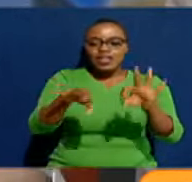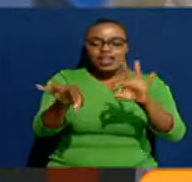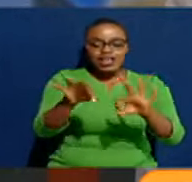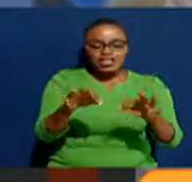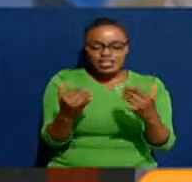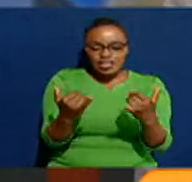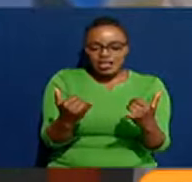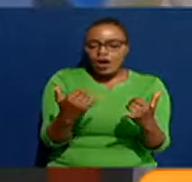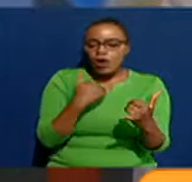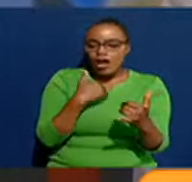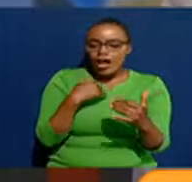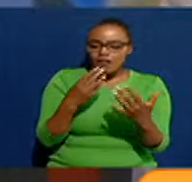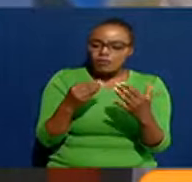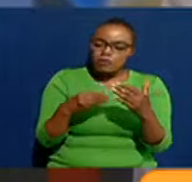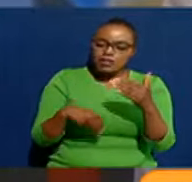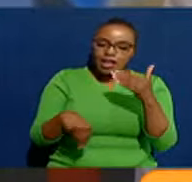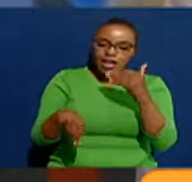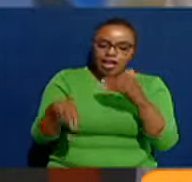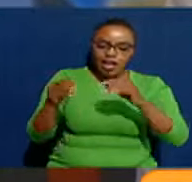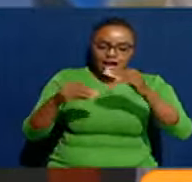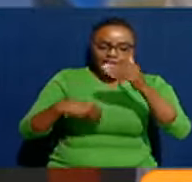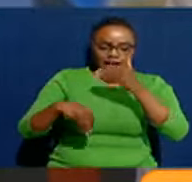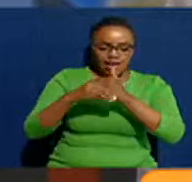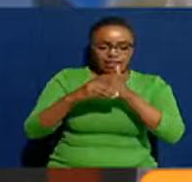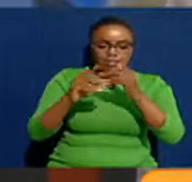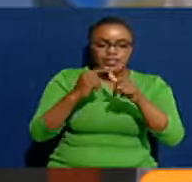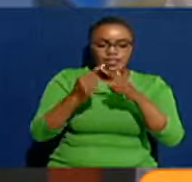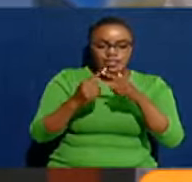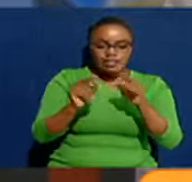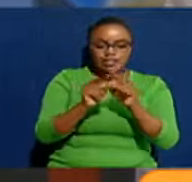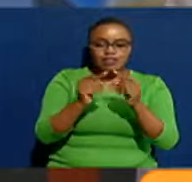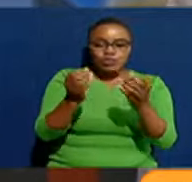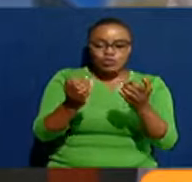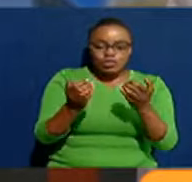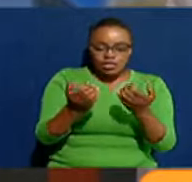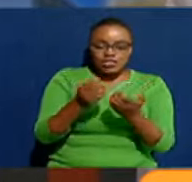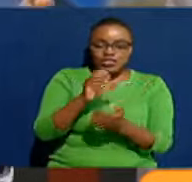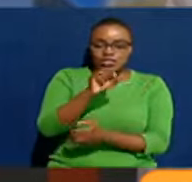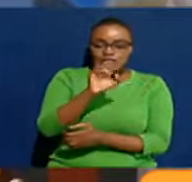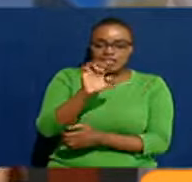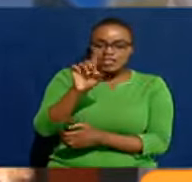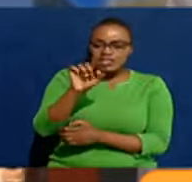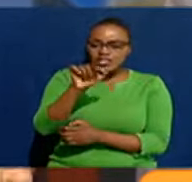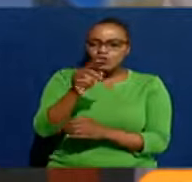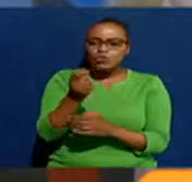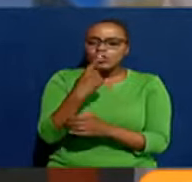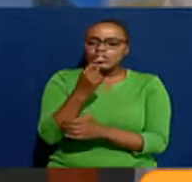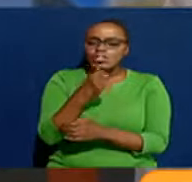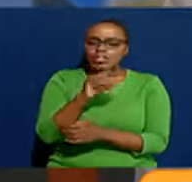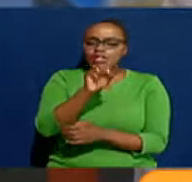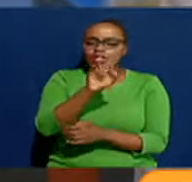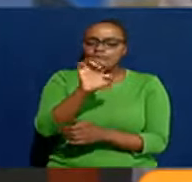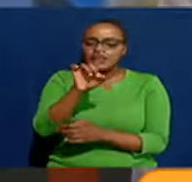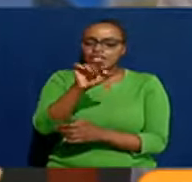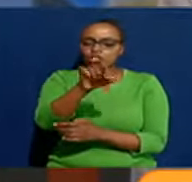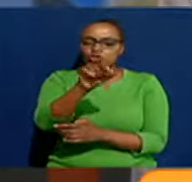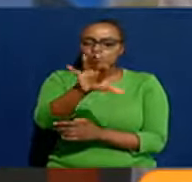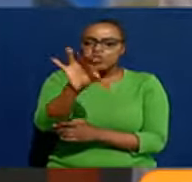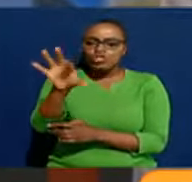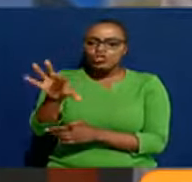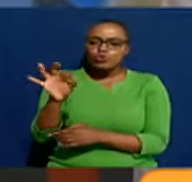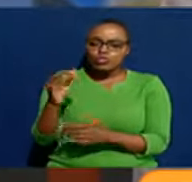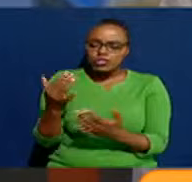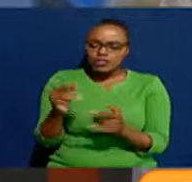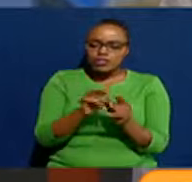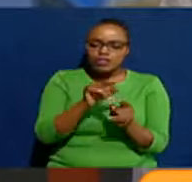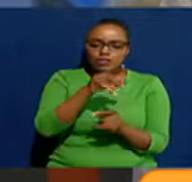are now added, that they are treating the soil. Now you need to treat the seed. So what do you treat in seed? So you choose. Is it